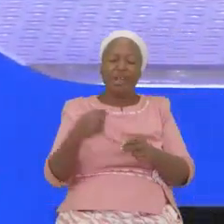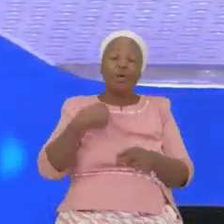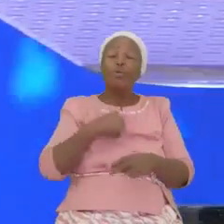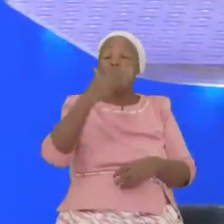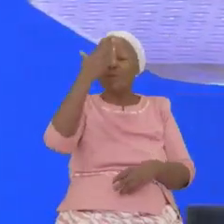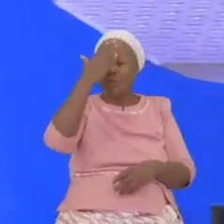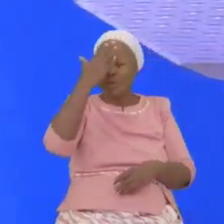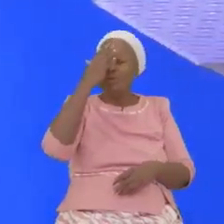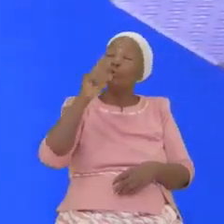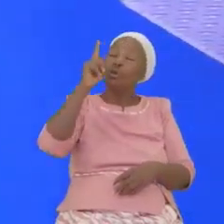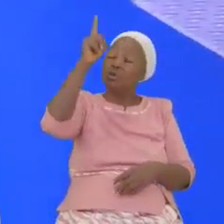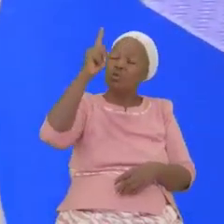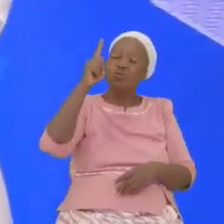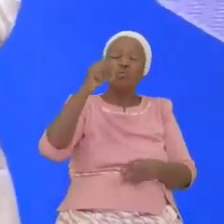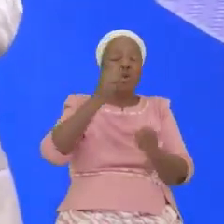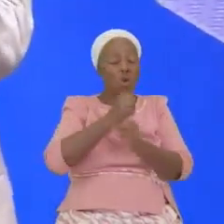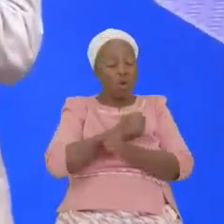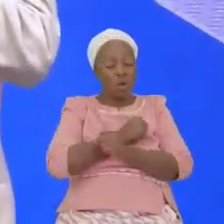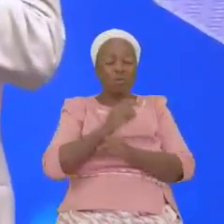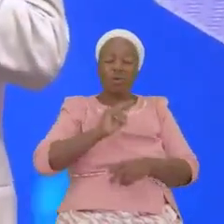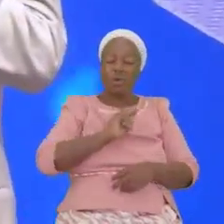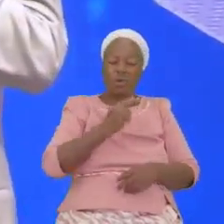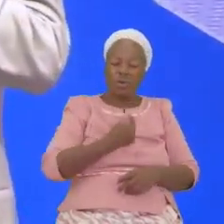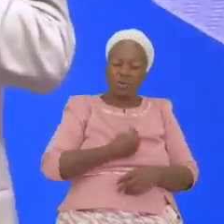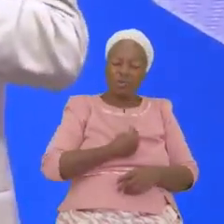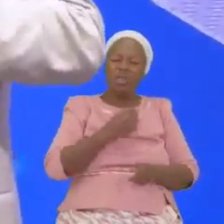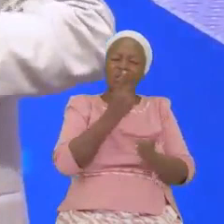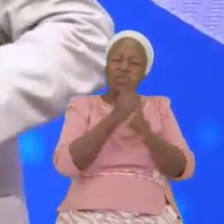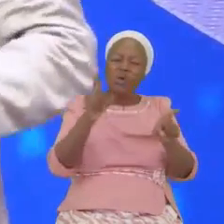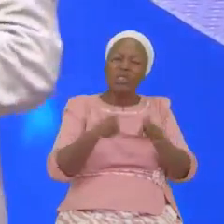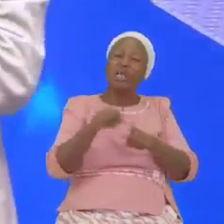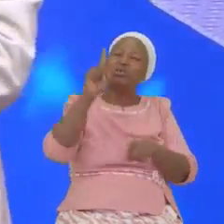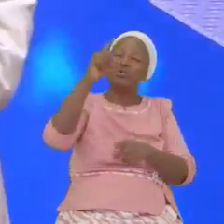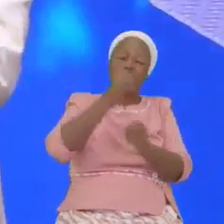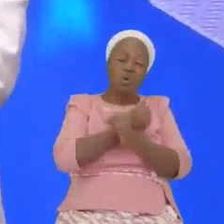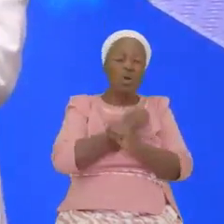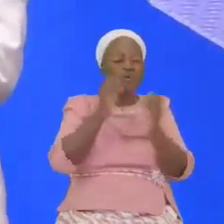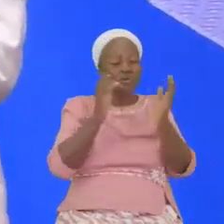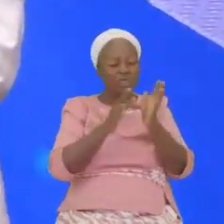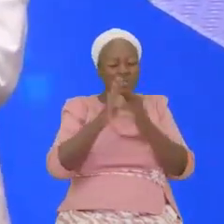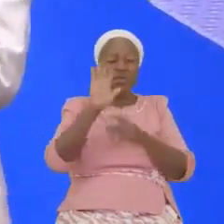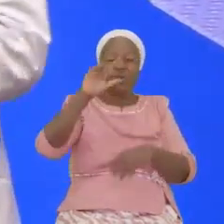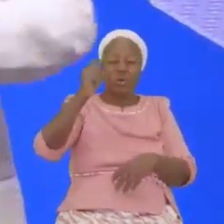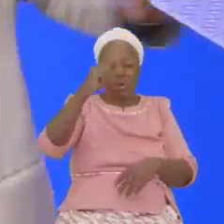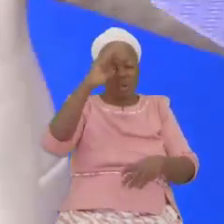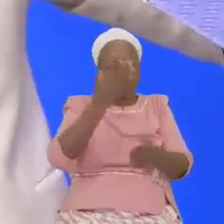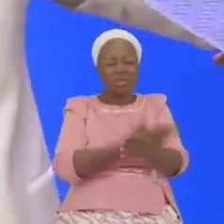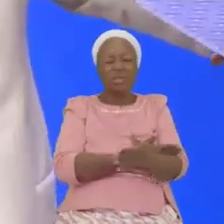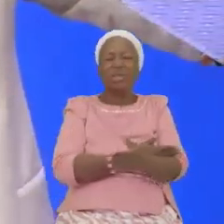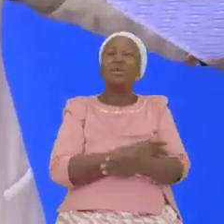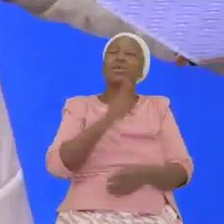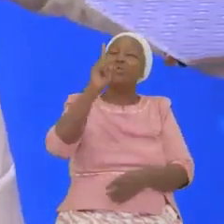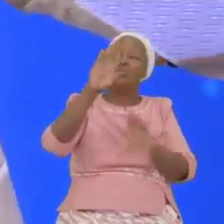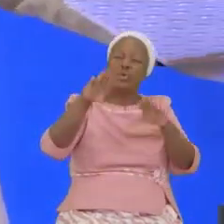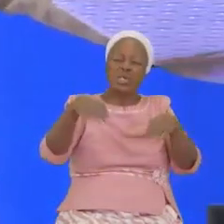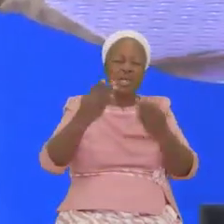know you love us like you love Jesus, your only begotten Son. You gave him for